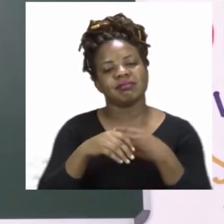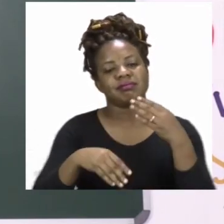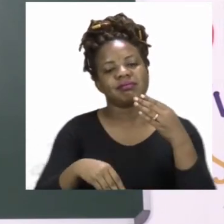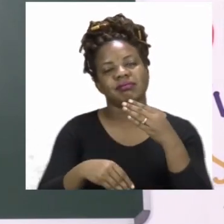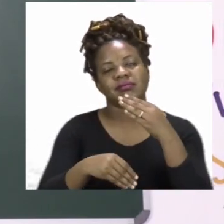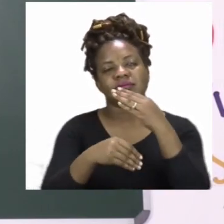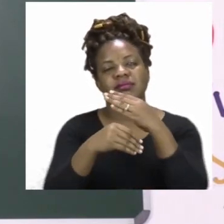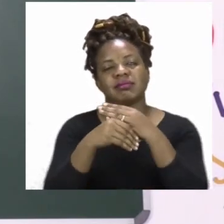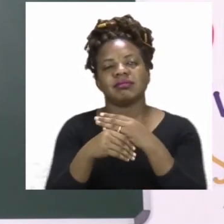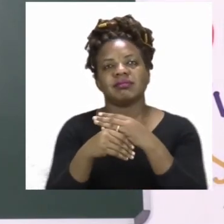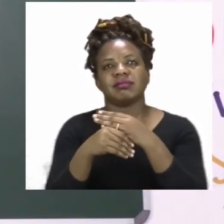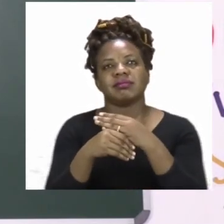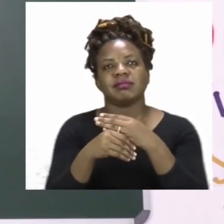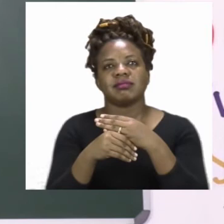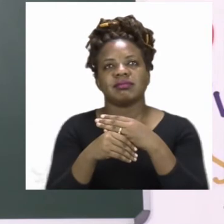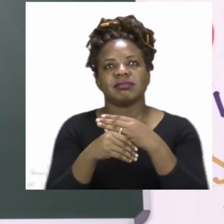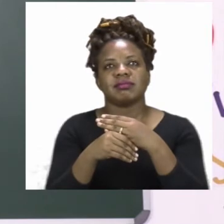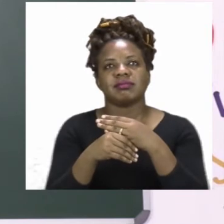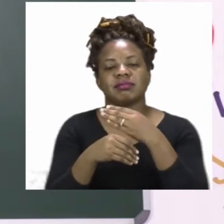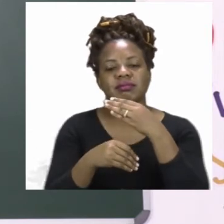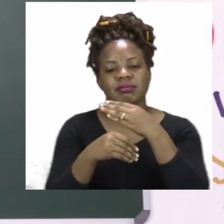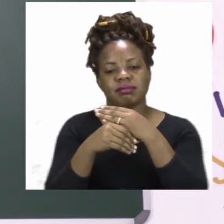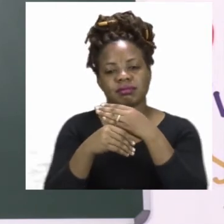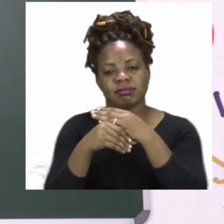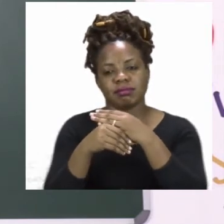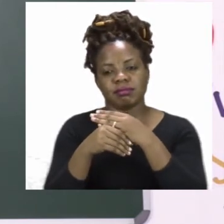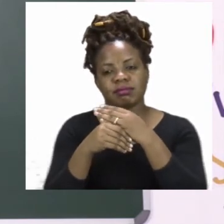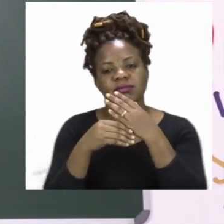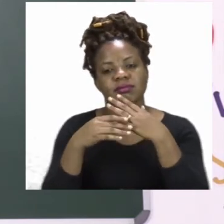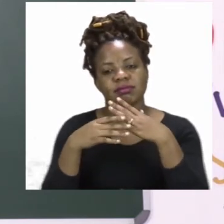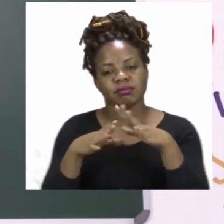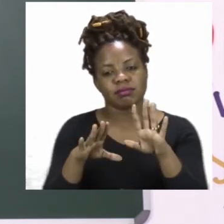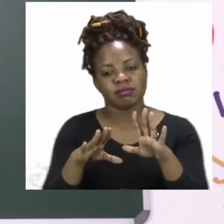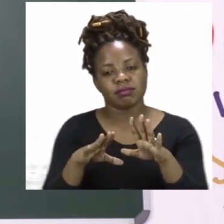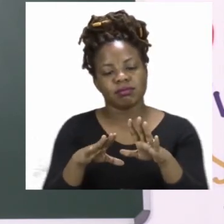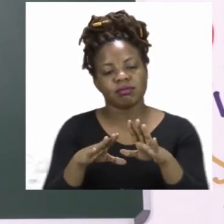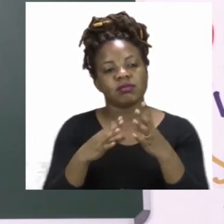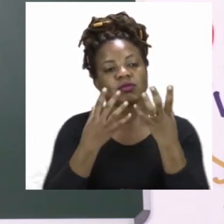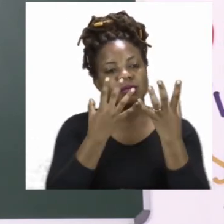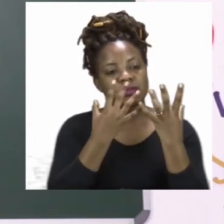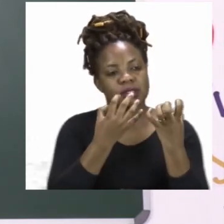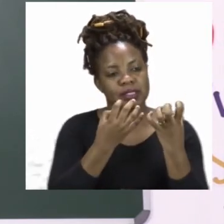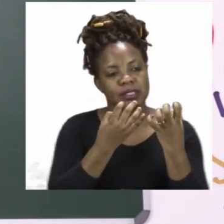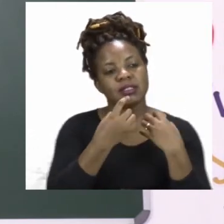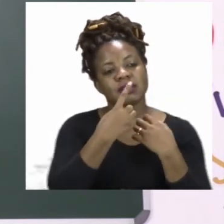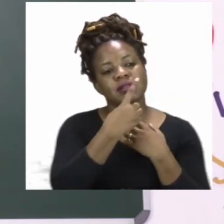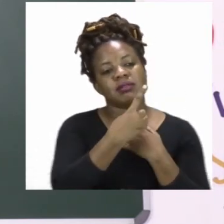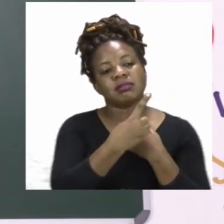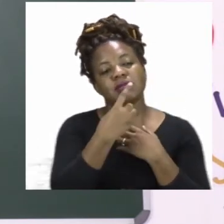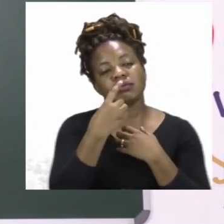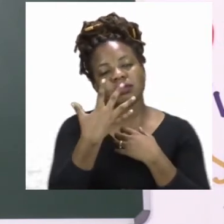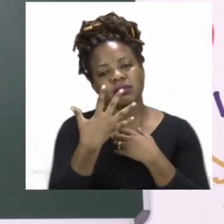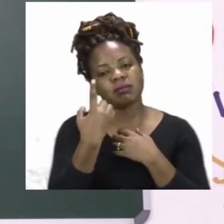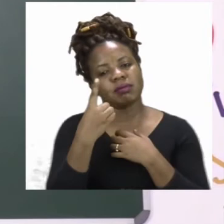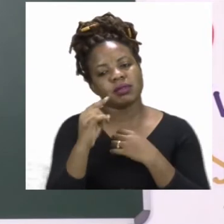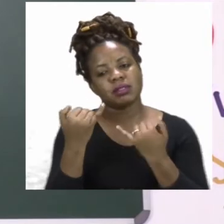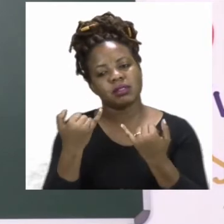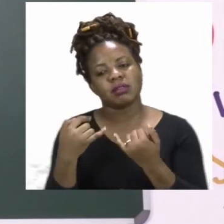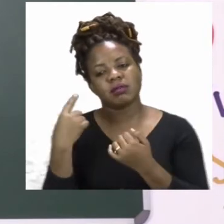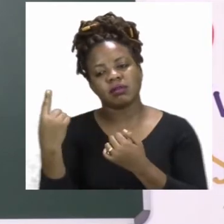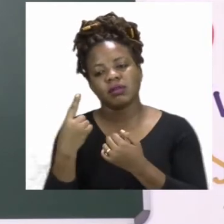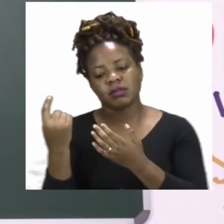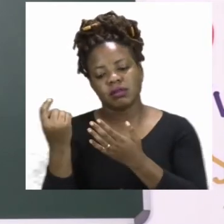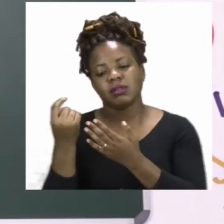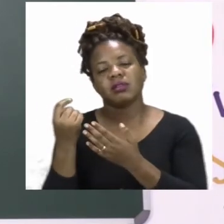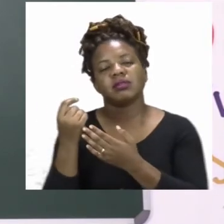can finish our letters. Remember, we need 15 and we only have 7. So our counters